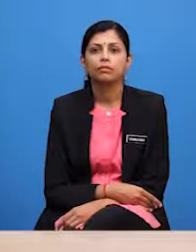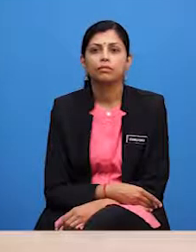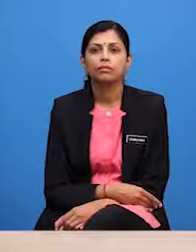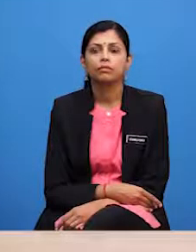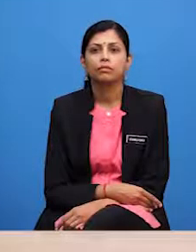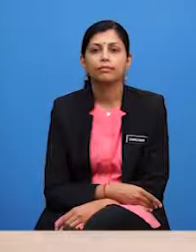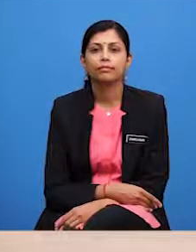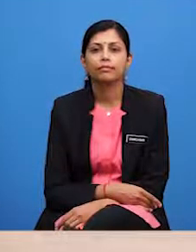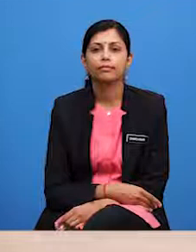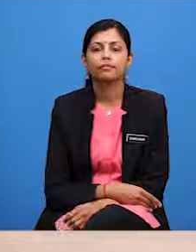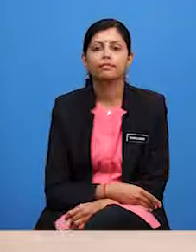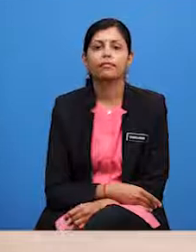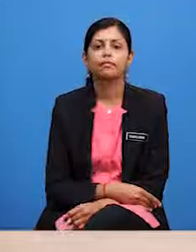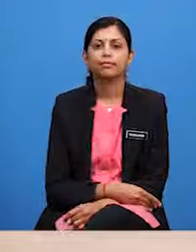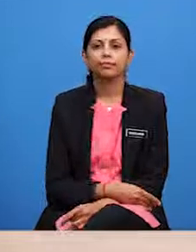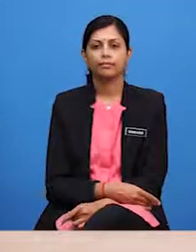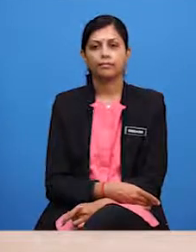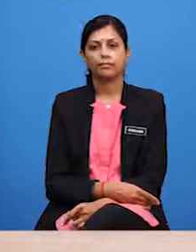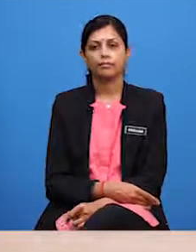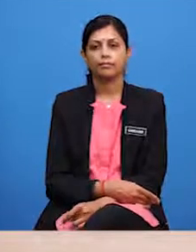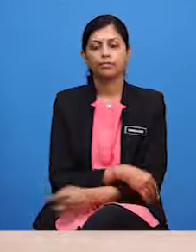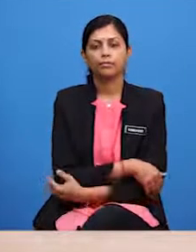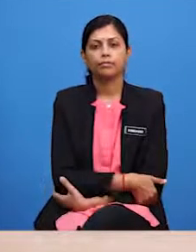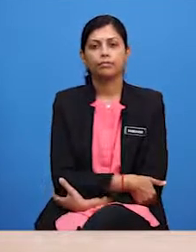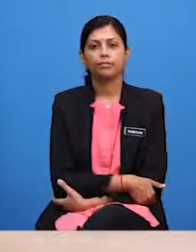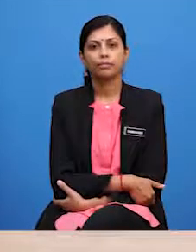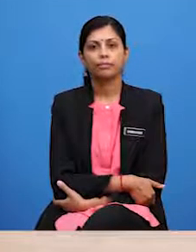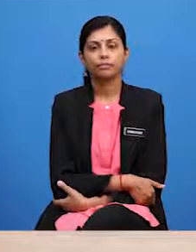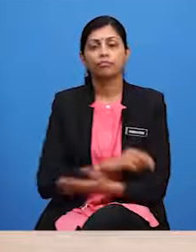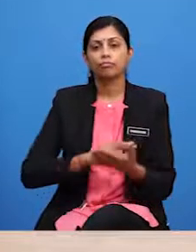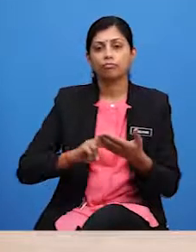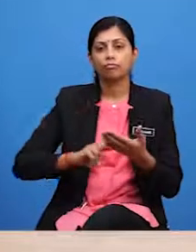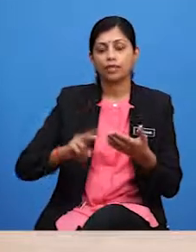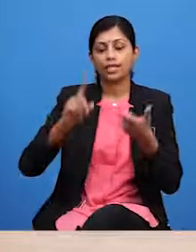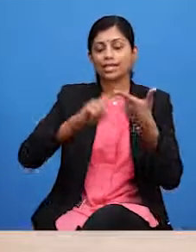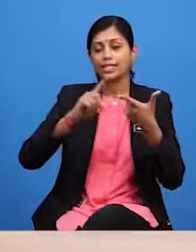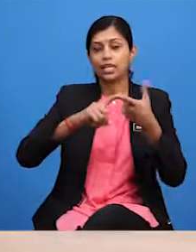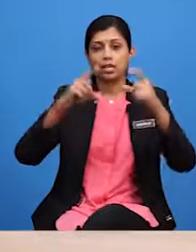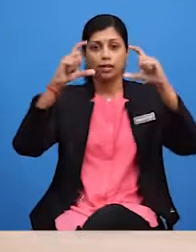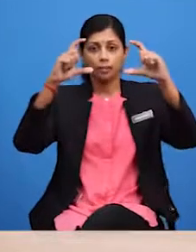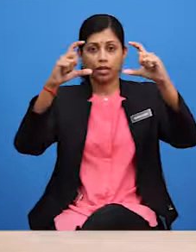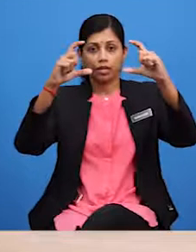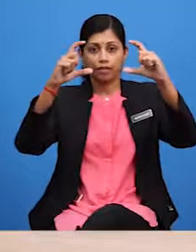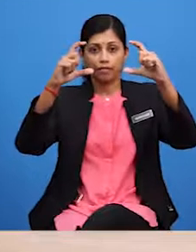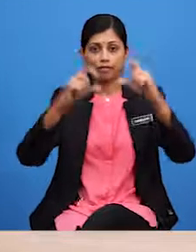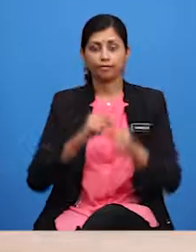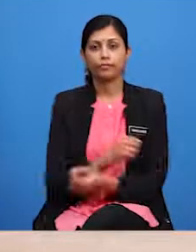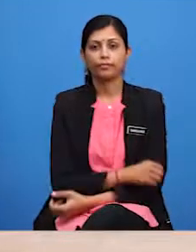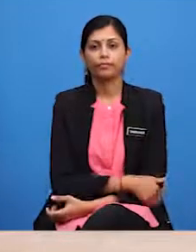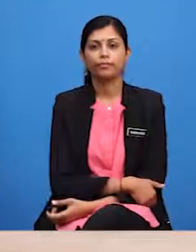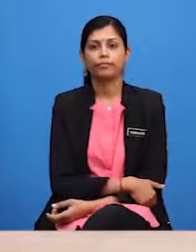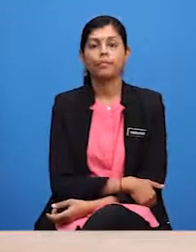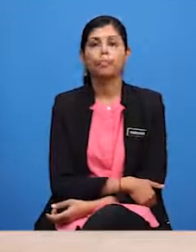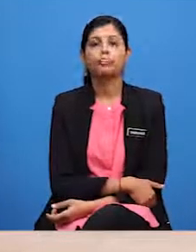without water. Remember, the heat will make you feel thirsty, so you'll need to drink at least